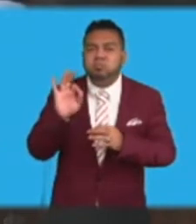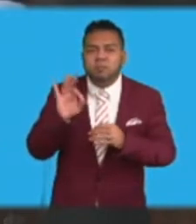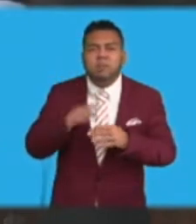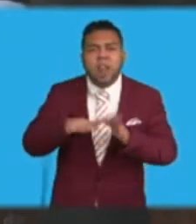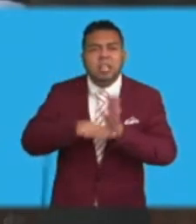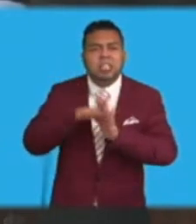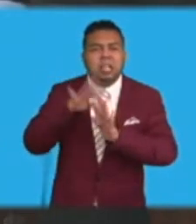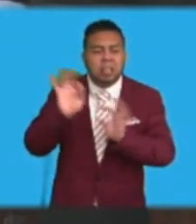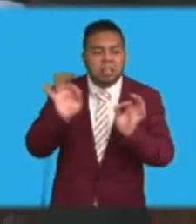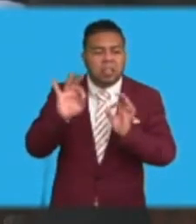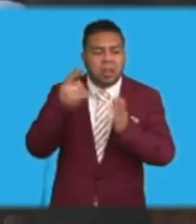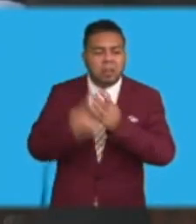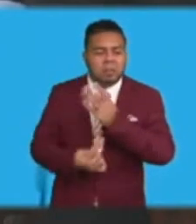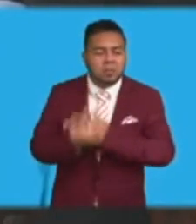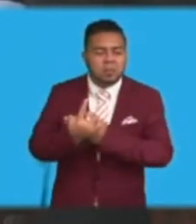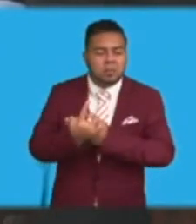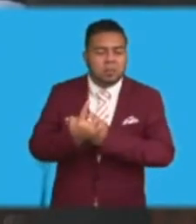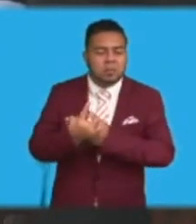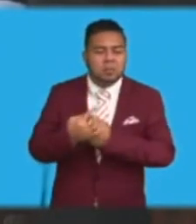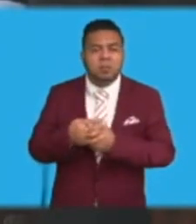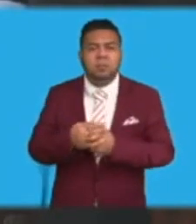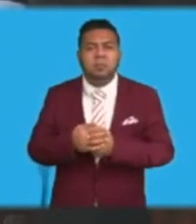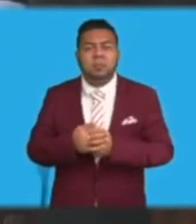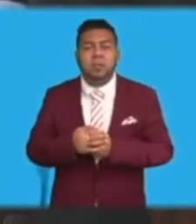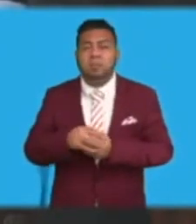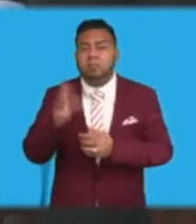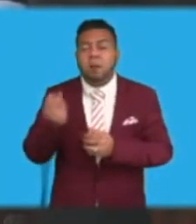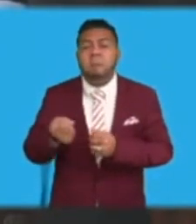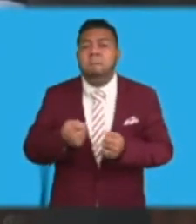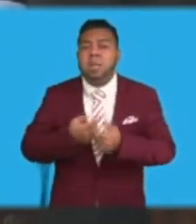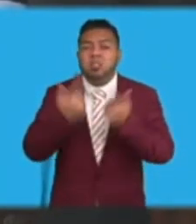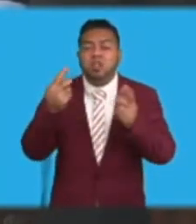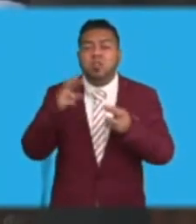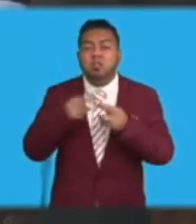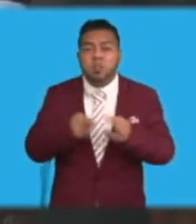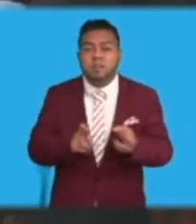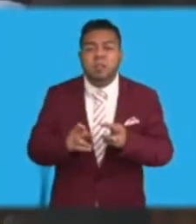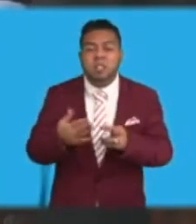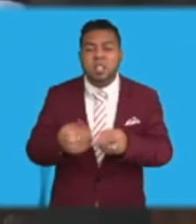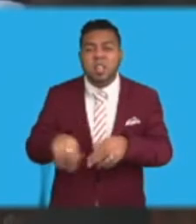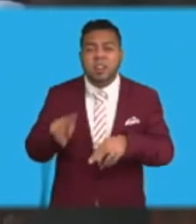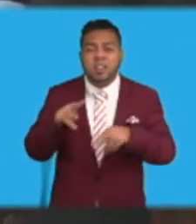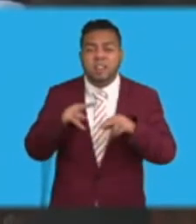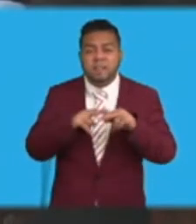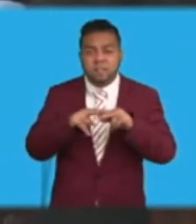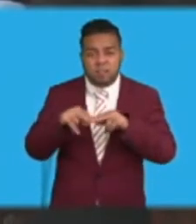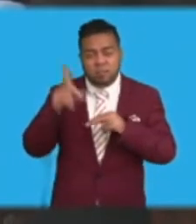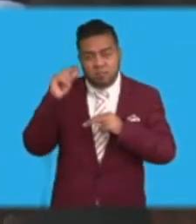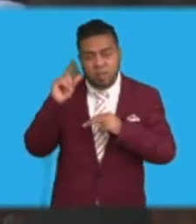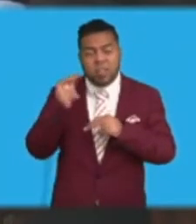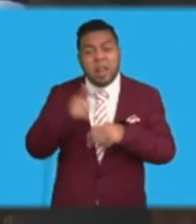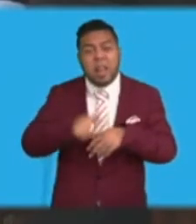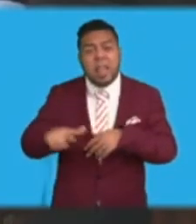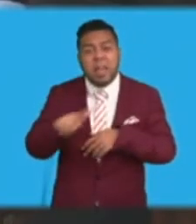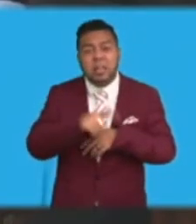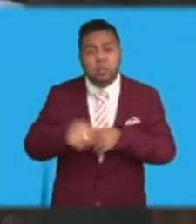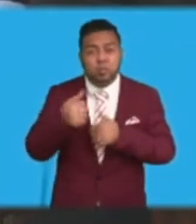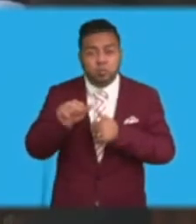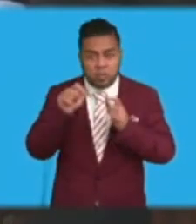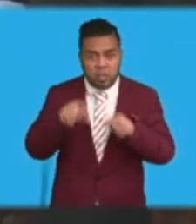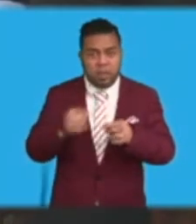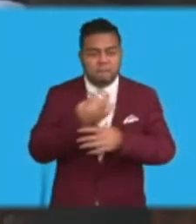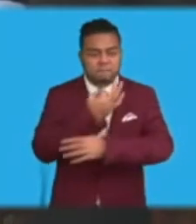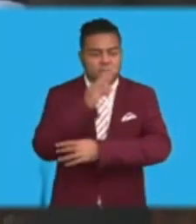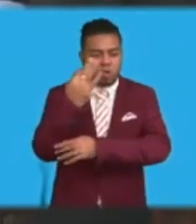report on a study of 4 major rivers in Vitilevu noted that land use in Fiji is either covered with